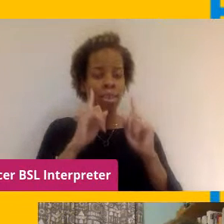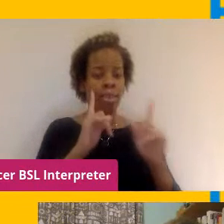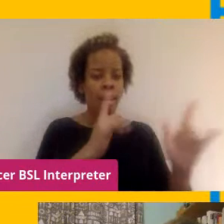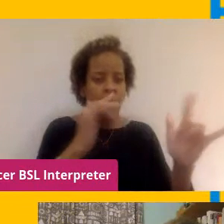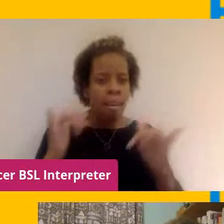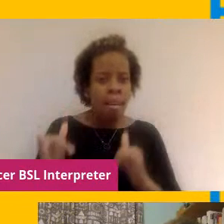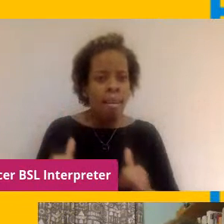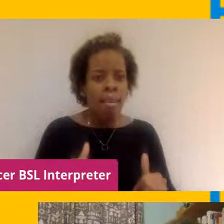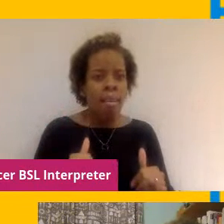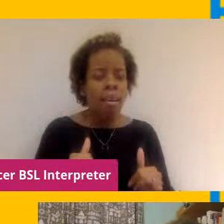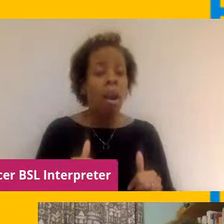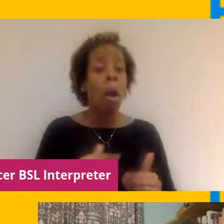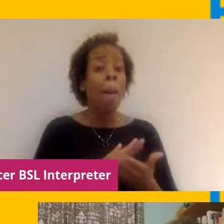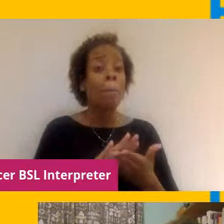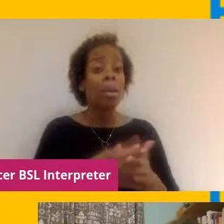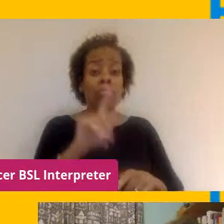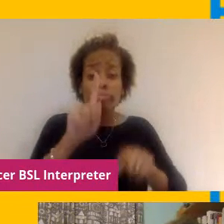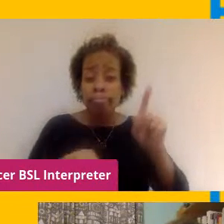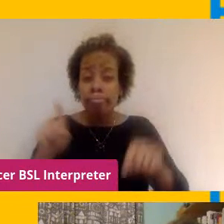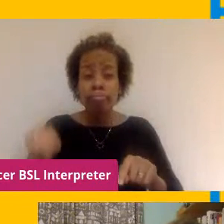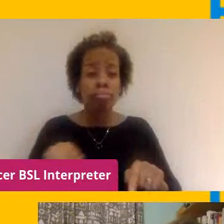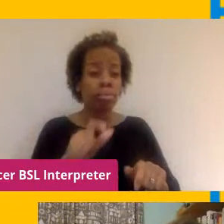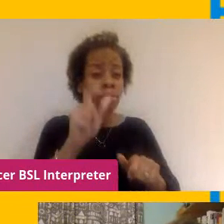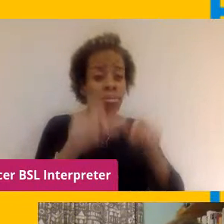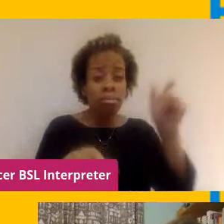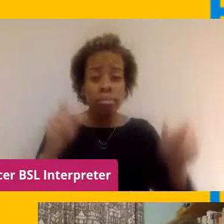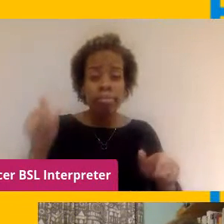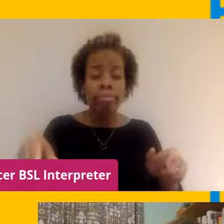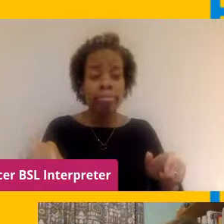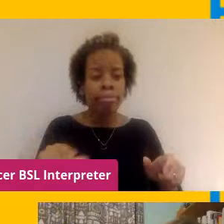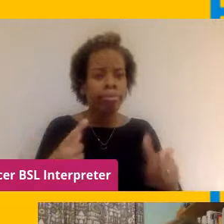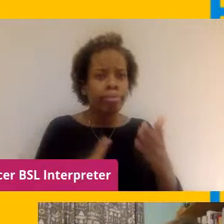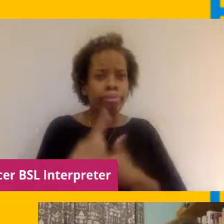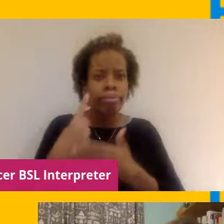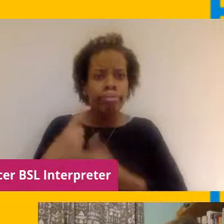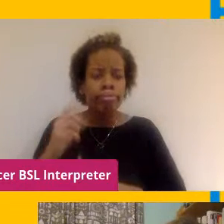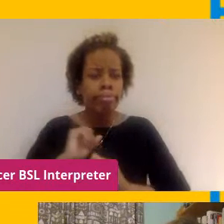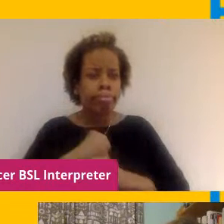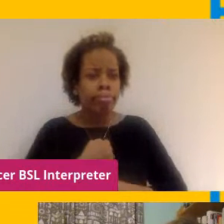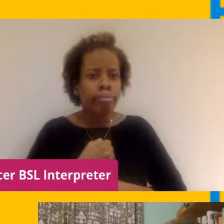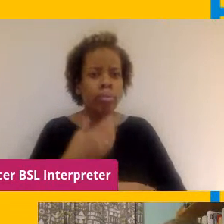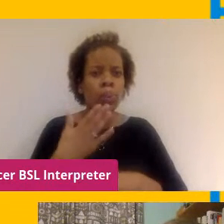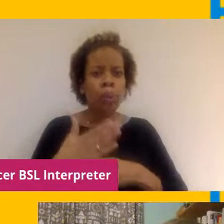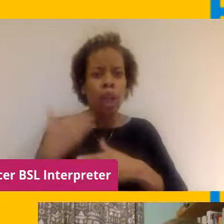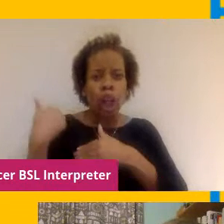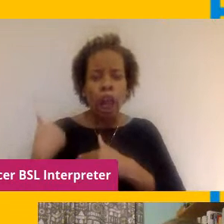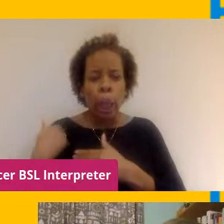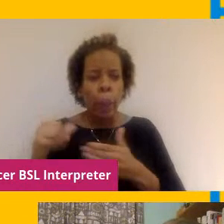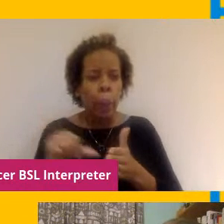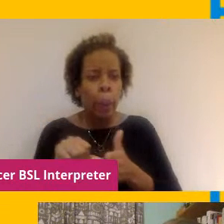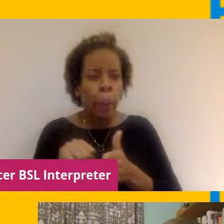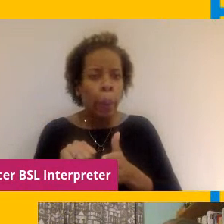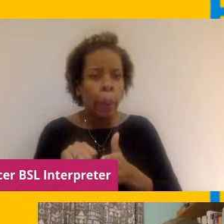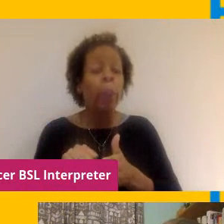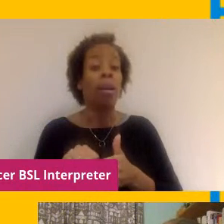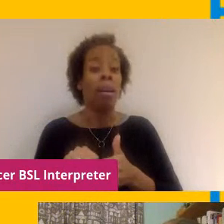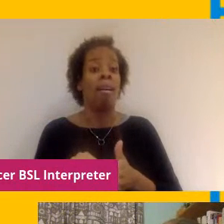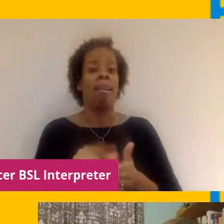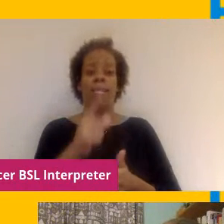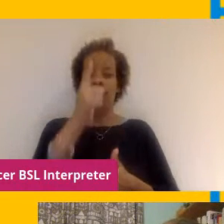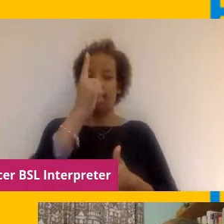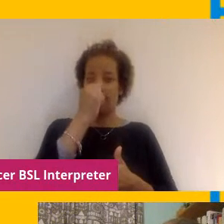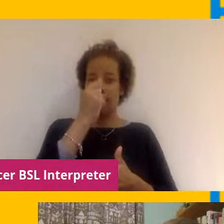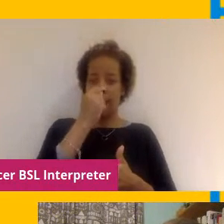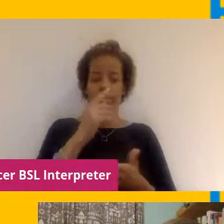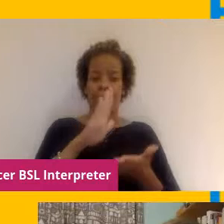by multiple groups of staff, experiencing workload issues. And because you can put in place control